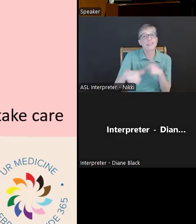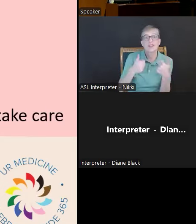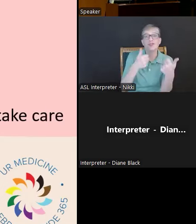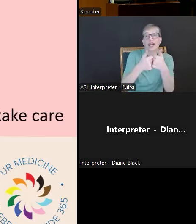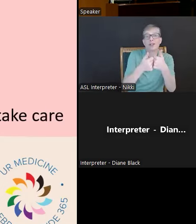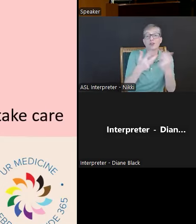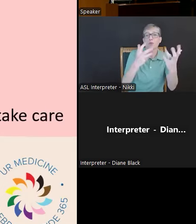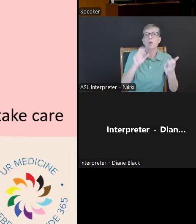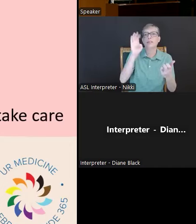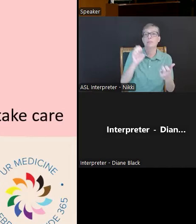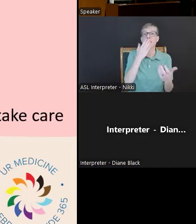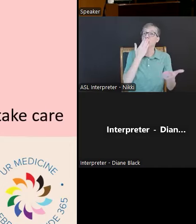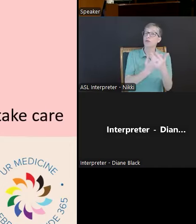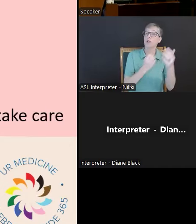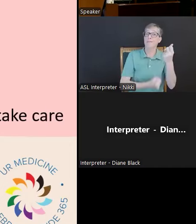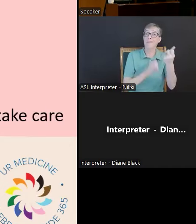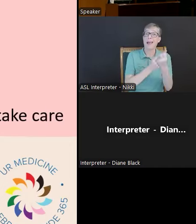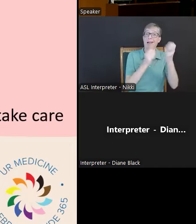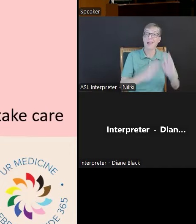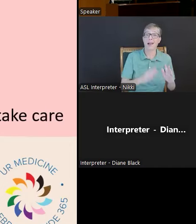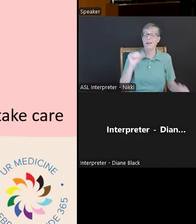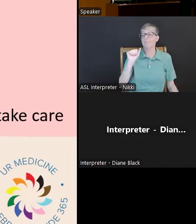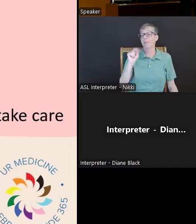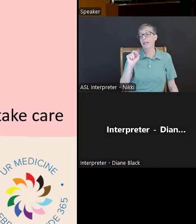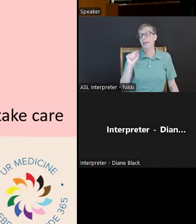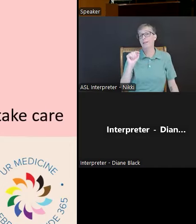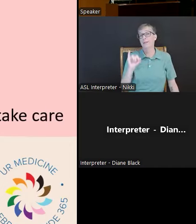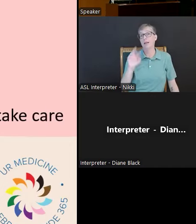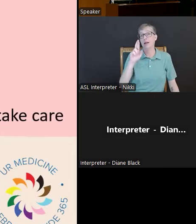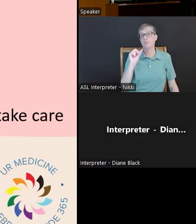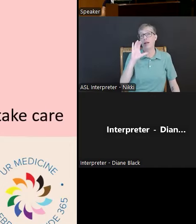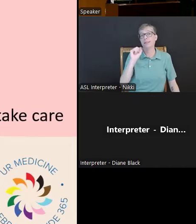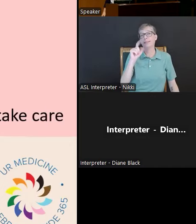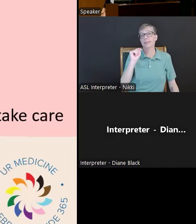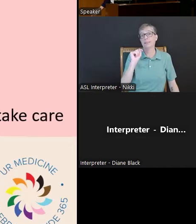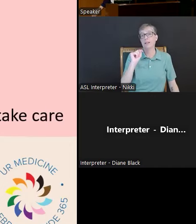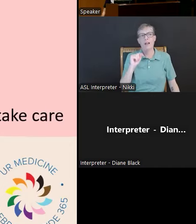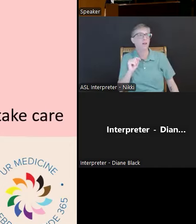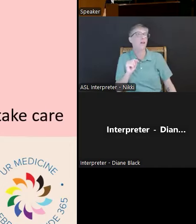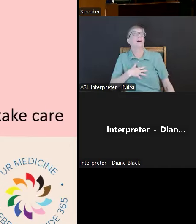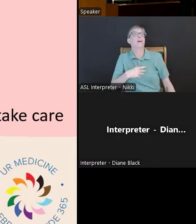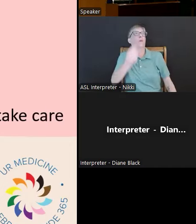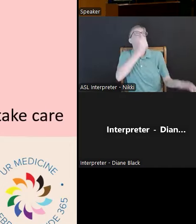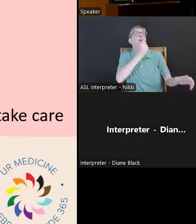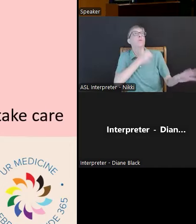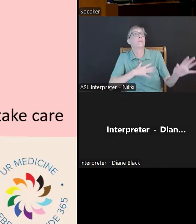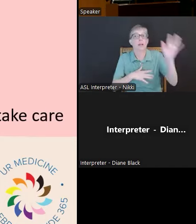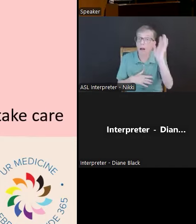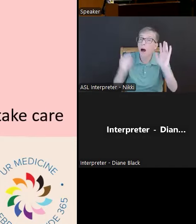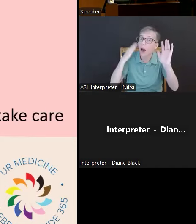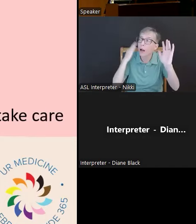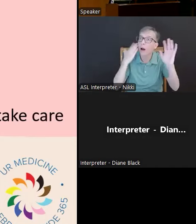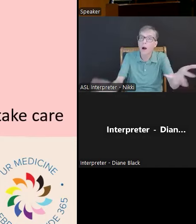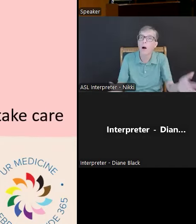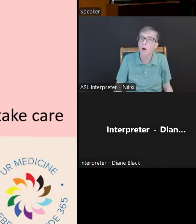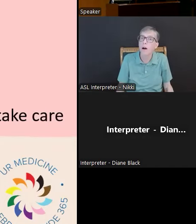be anti-racist, and then somebody's talking about things. You know, I've had some patients be like, oh, white women. And I'm like, yeah, I know. Like, you know, and